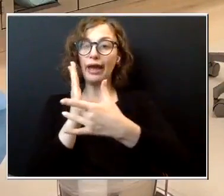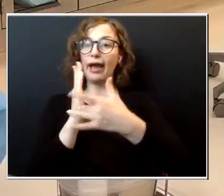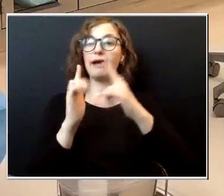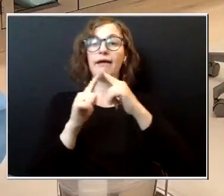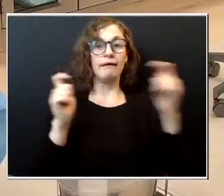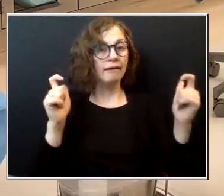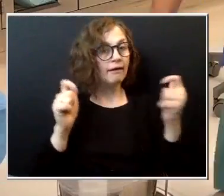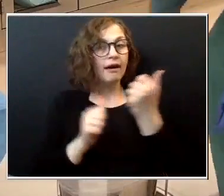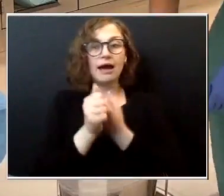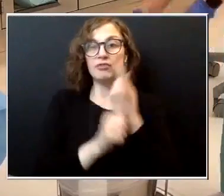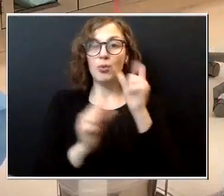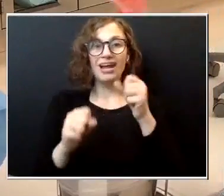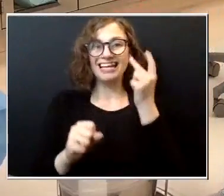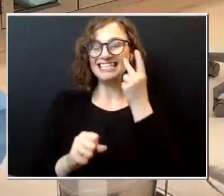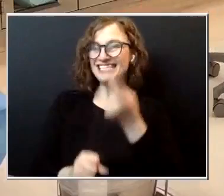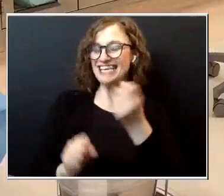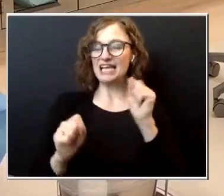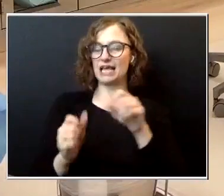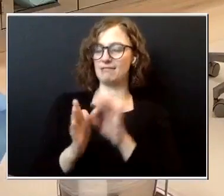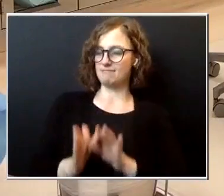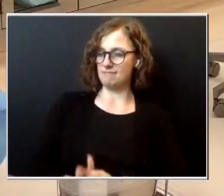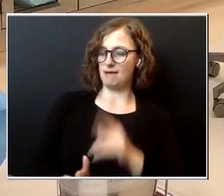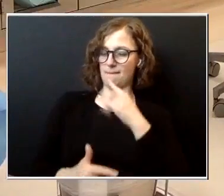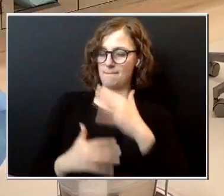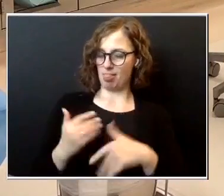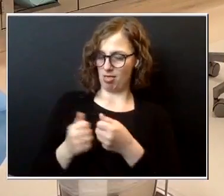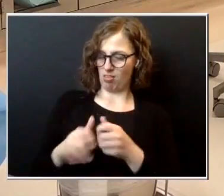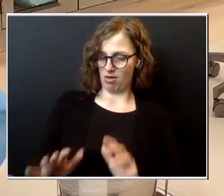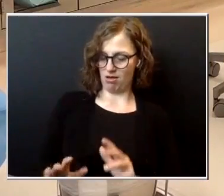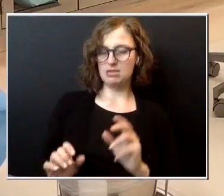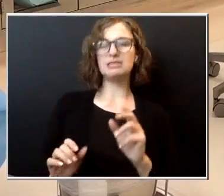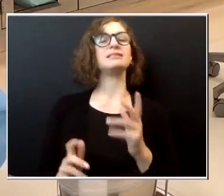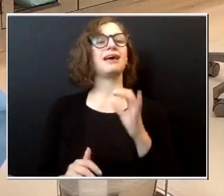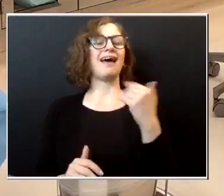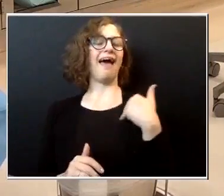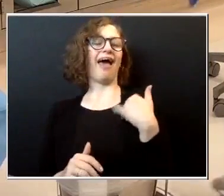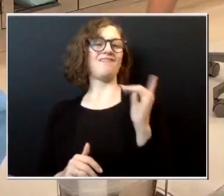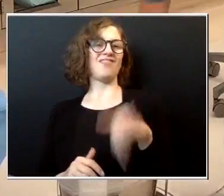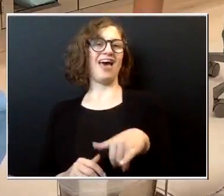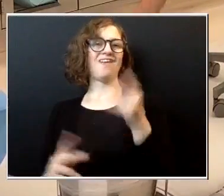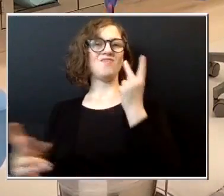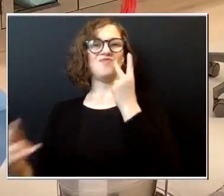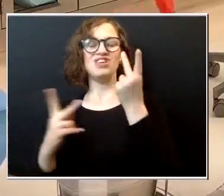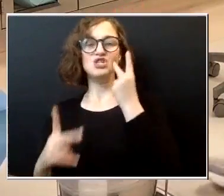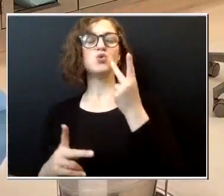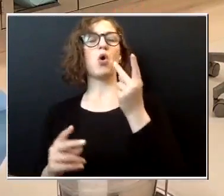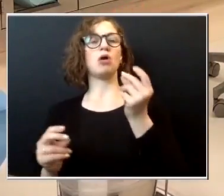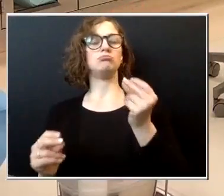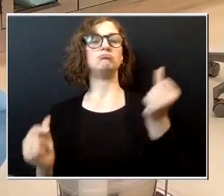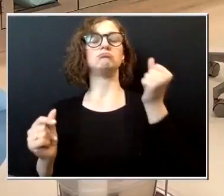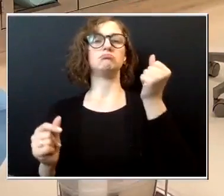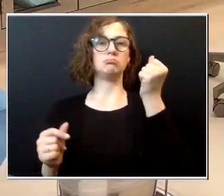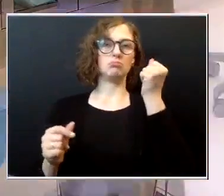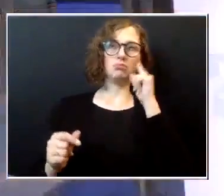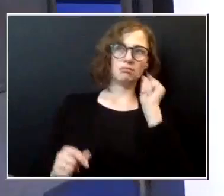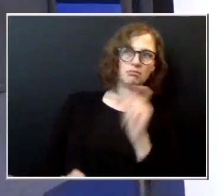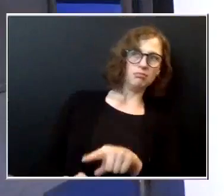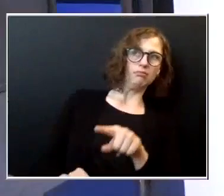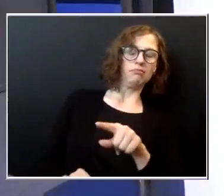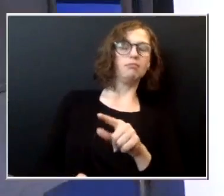where you're not having to Exactly. ask another person, hey, go lift up those bags, see what's going on. That or is exactly it. You got it. It makes such a difference. So in